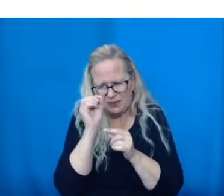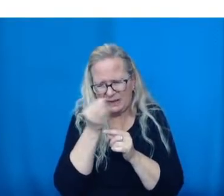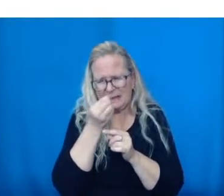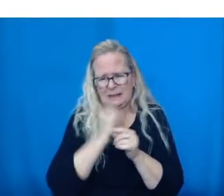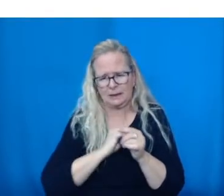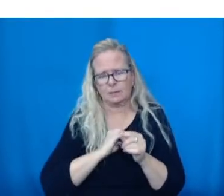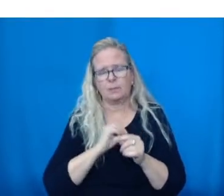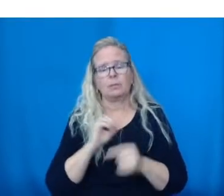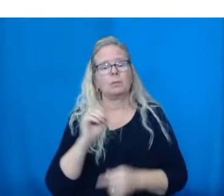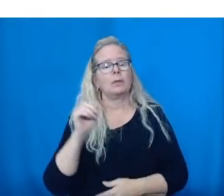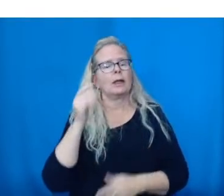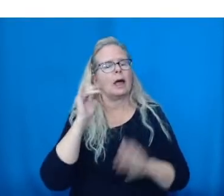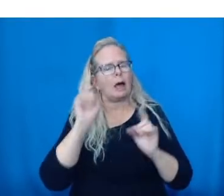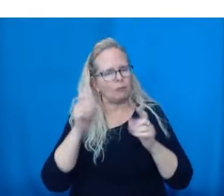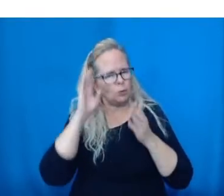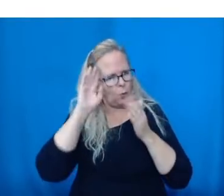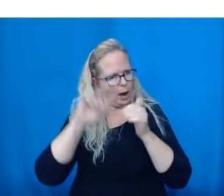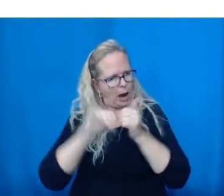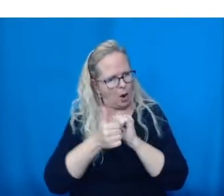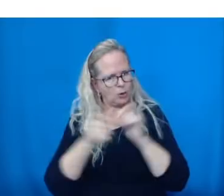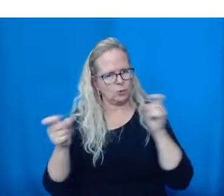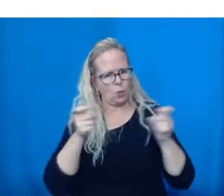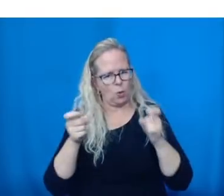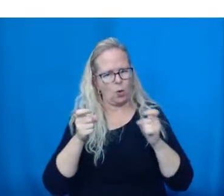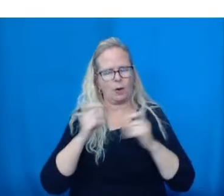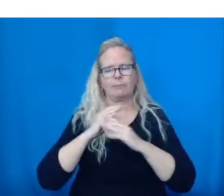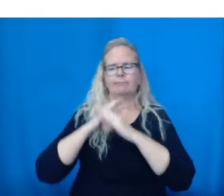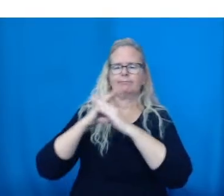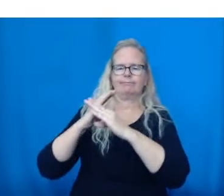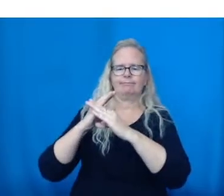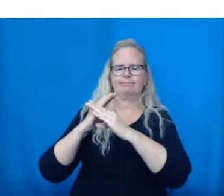is no different. It's in an aerosol form.